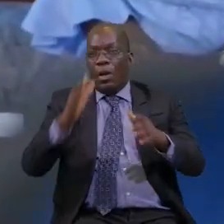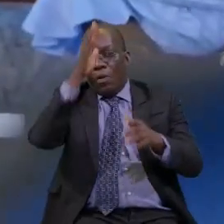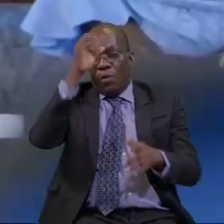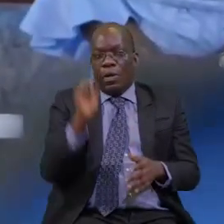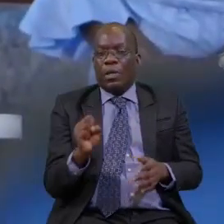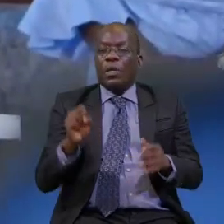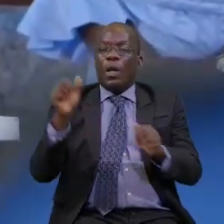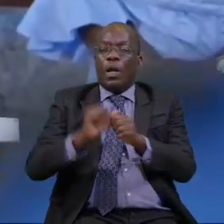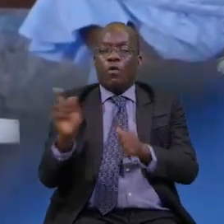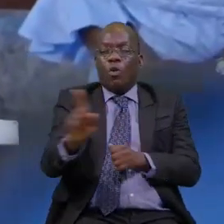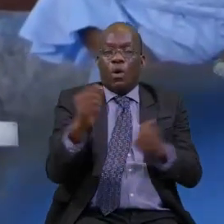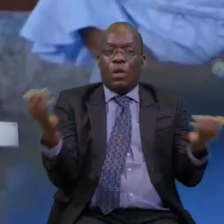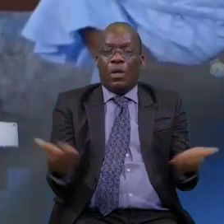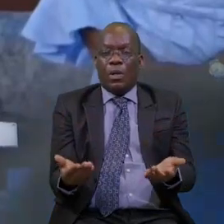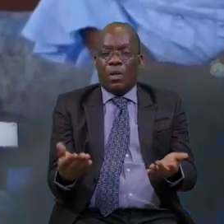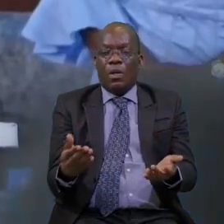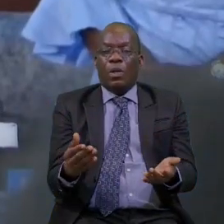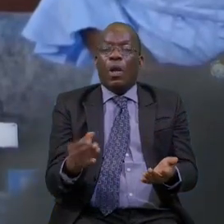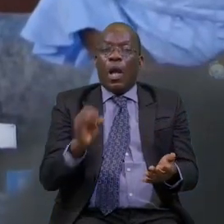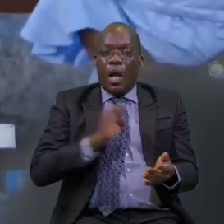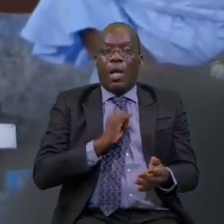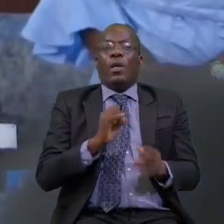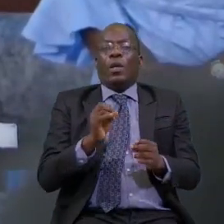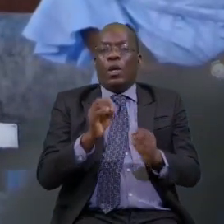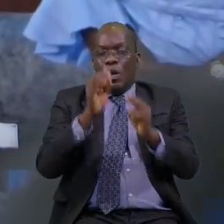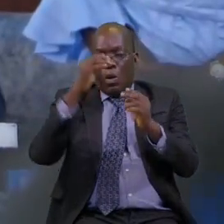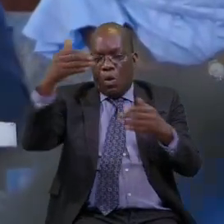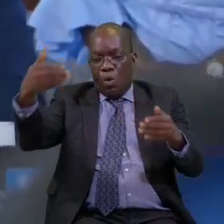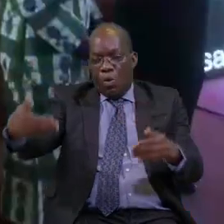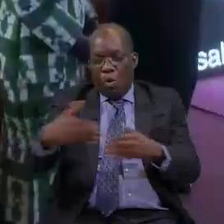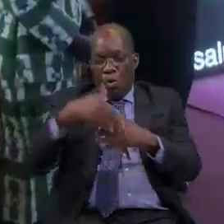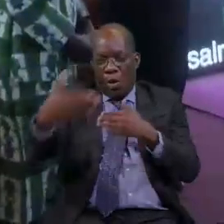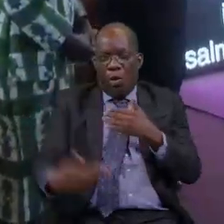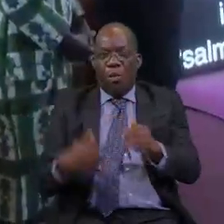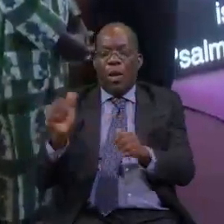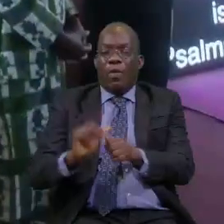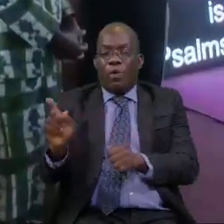I honorably welcome everyone in Jesus' name.